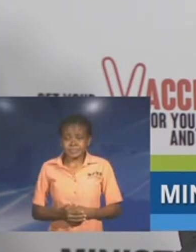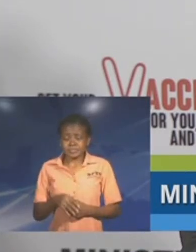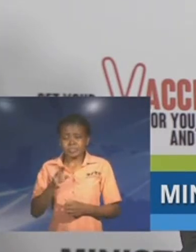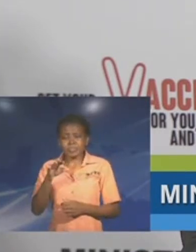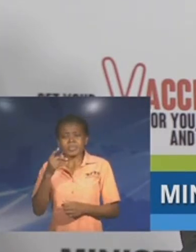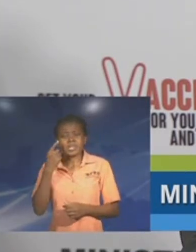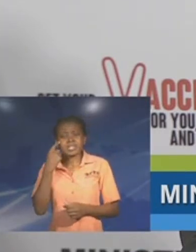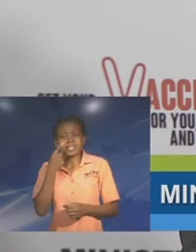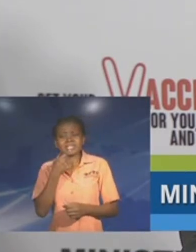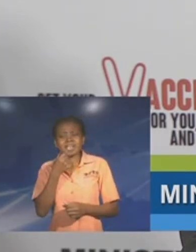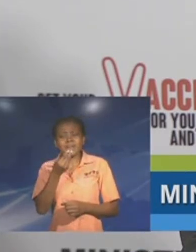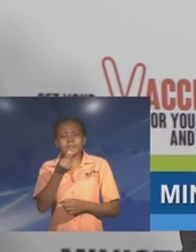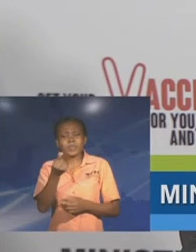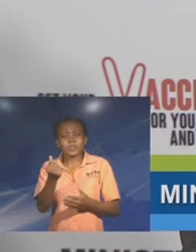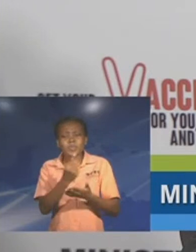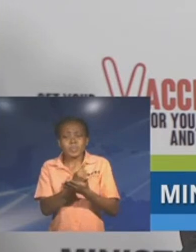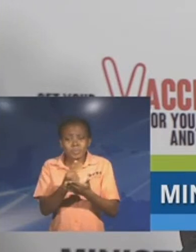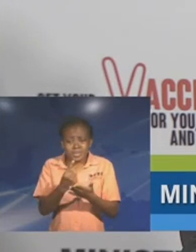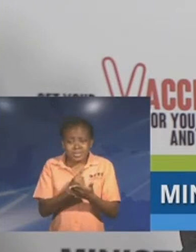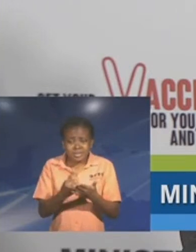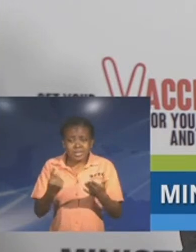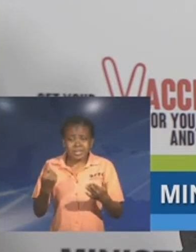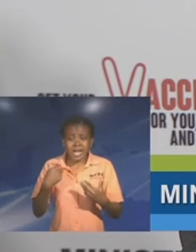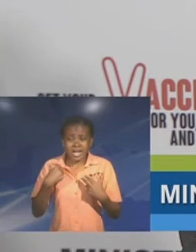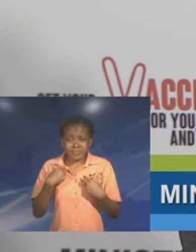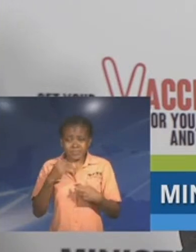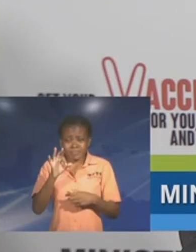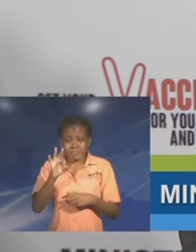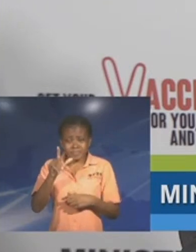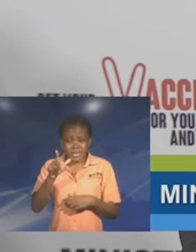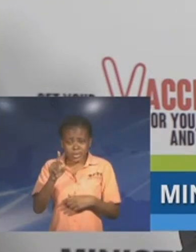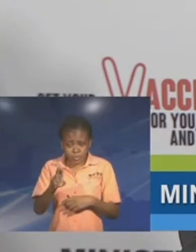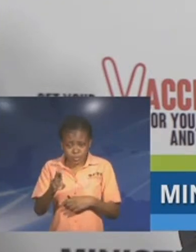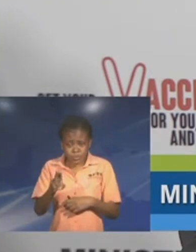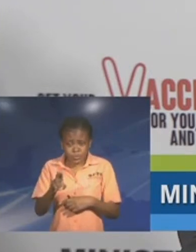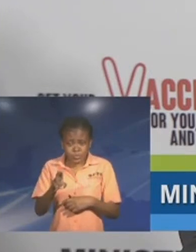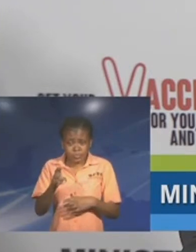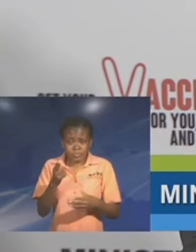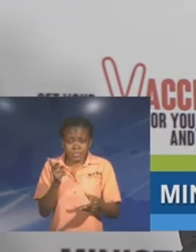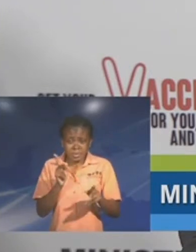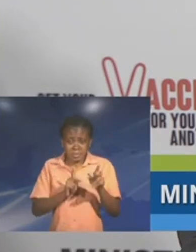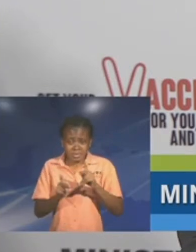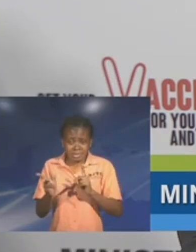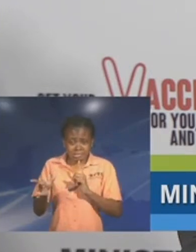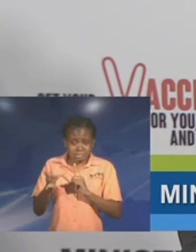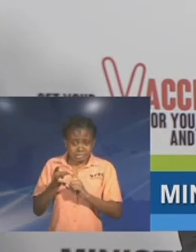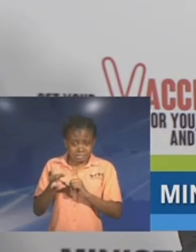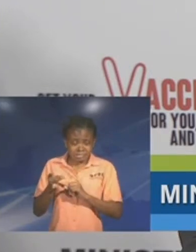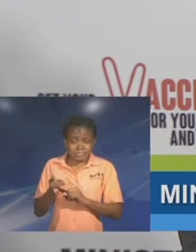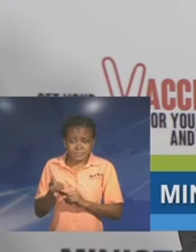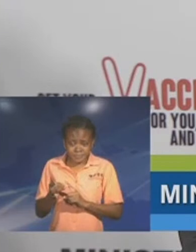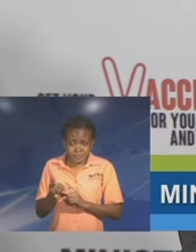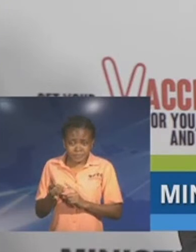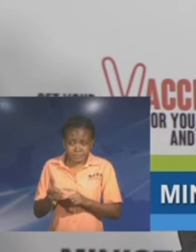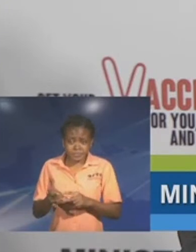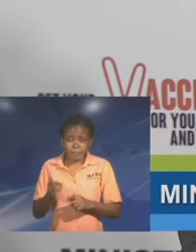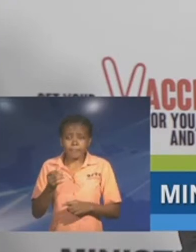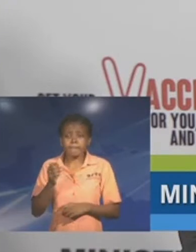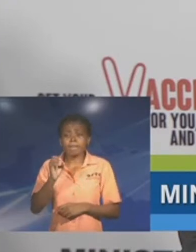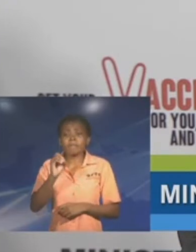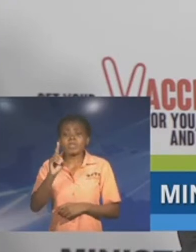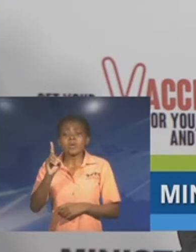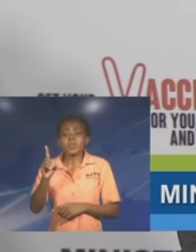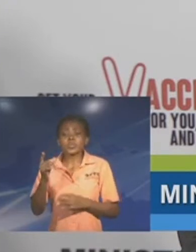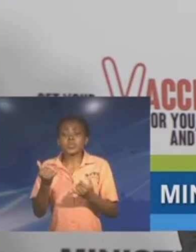weeks ago that we did pick up a few influenza cases, even outside the influenza season, which is a little bit odd.